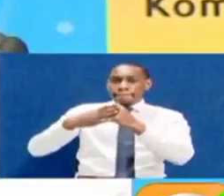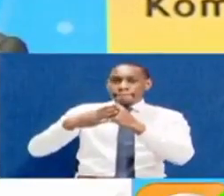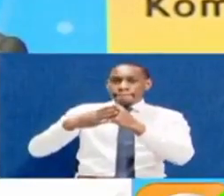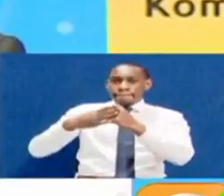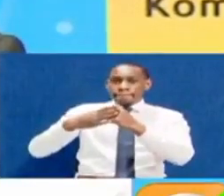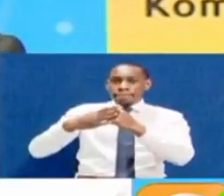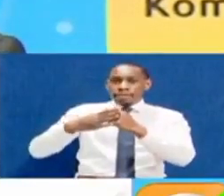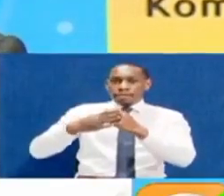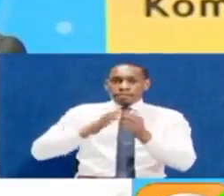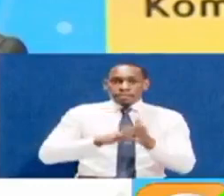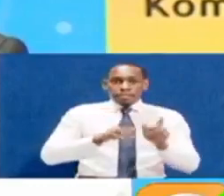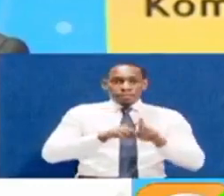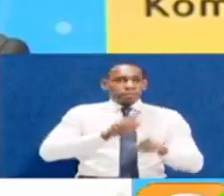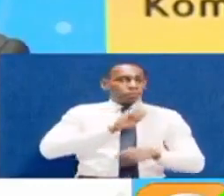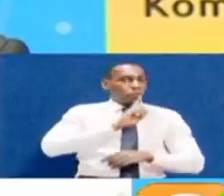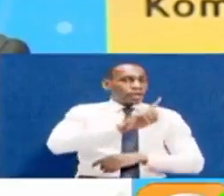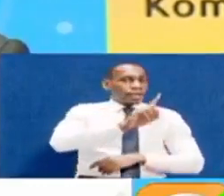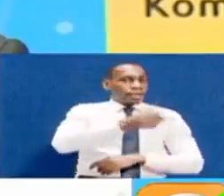2,989 from